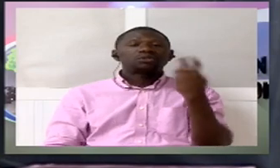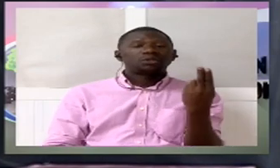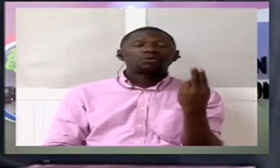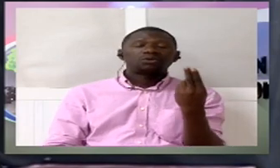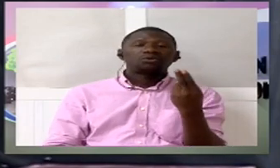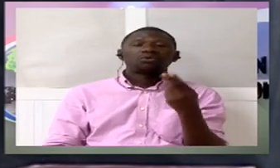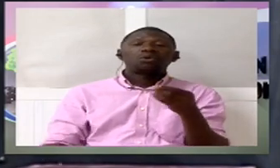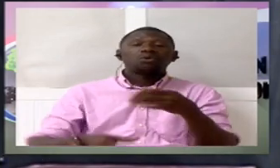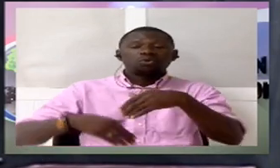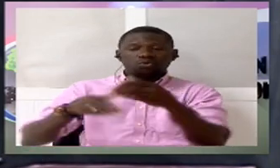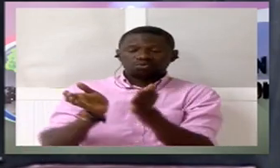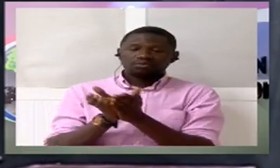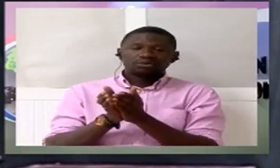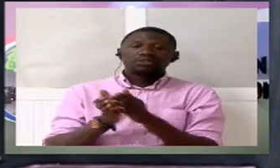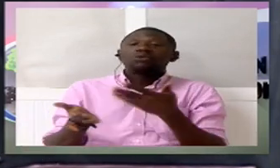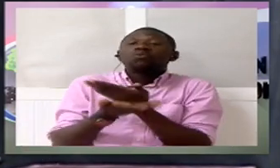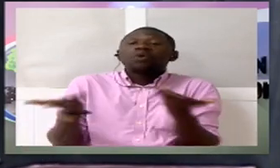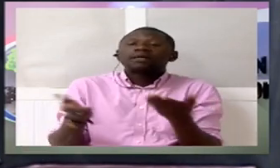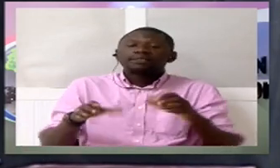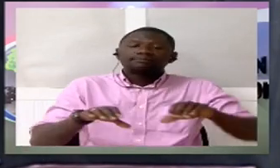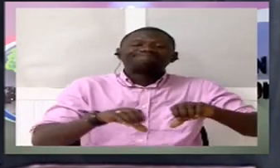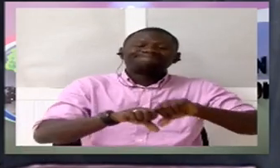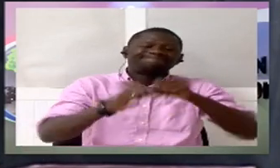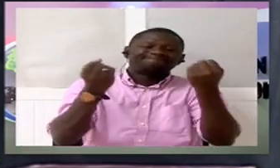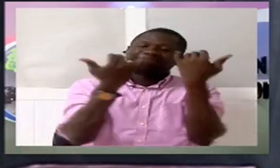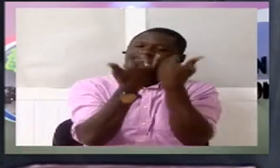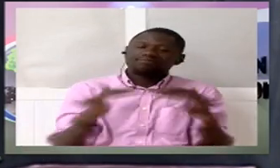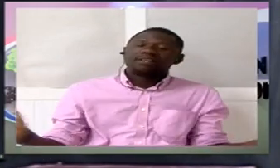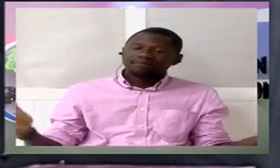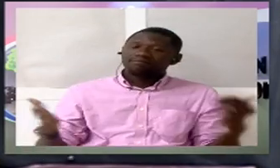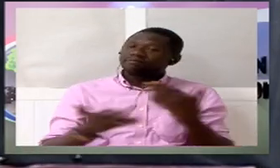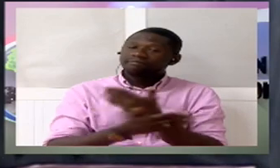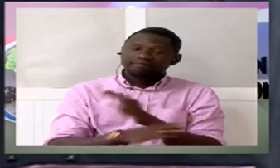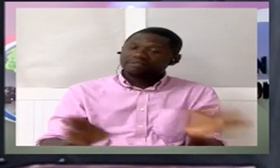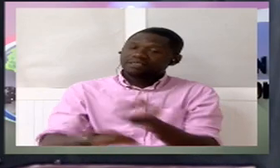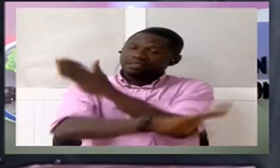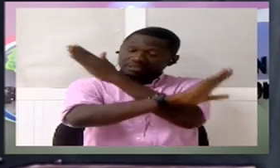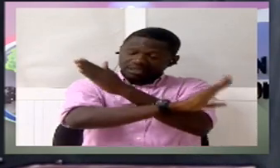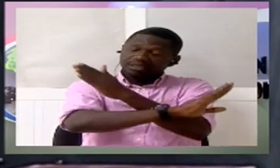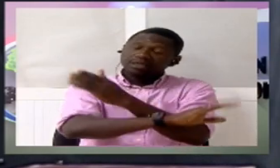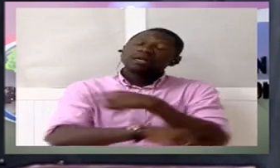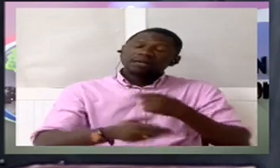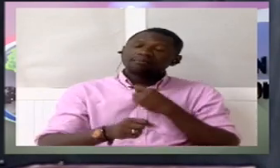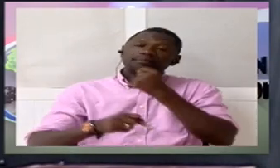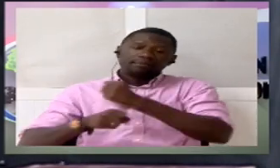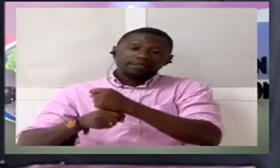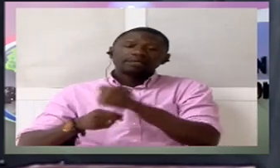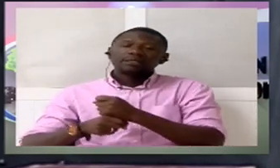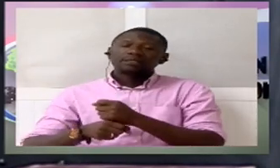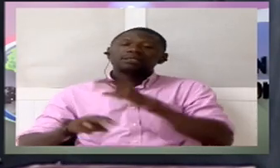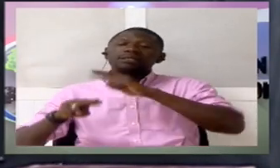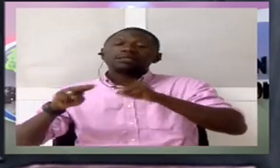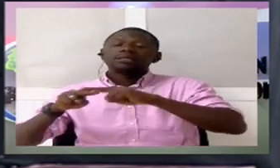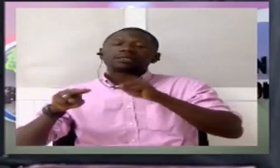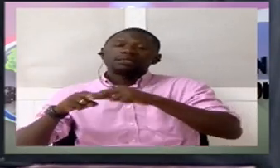movement. July 22nd janjang. That was why July 22nd movement was dissolved. Then yeah, Green Boys samana. And the Green Boys were brought